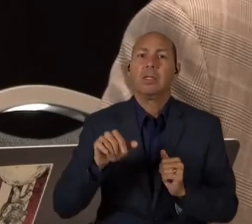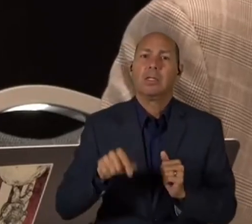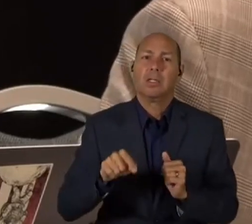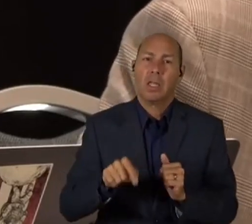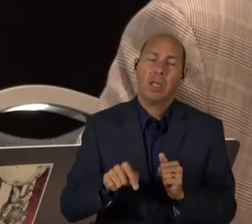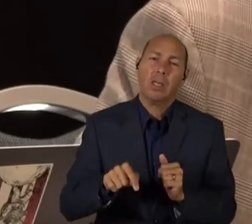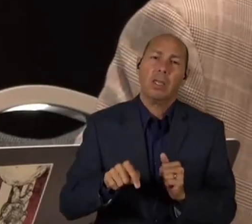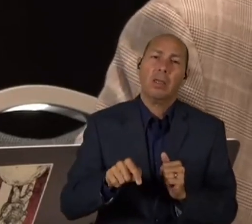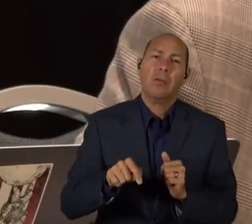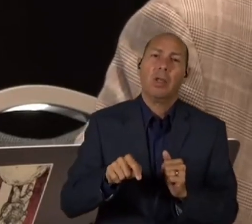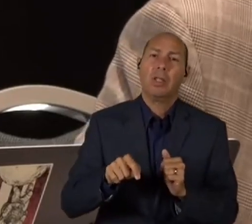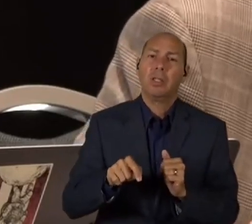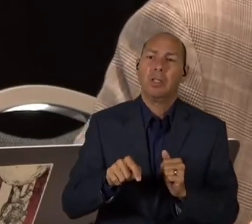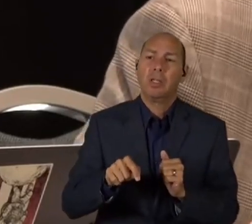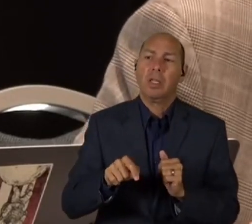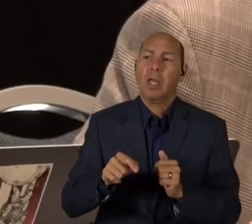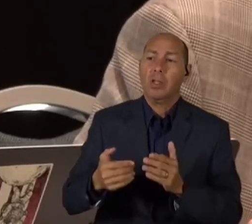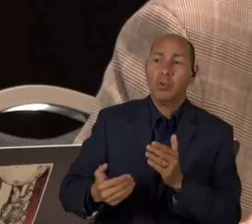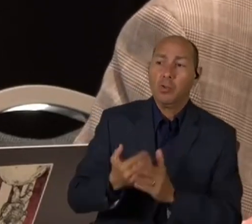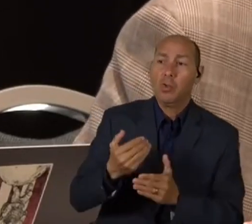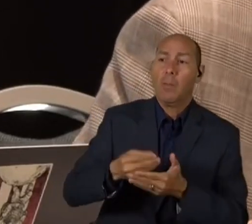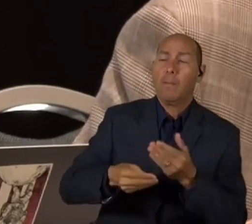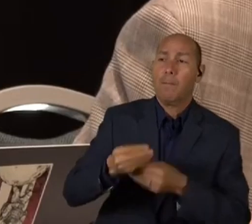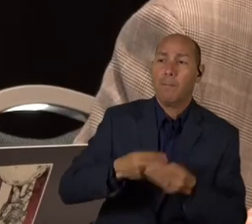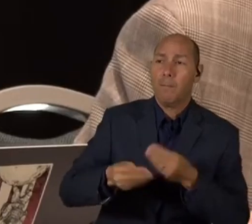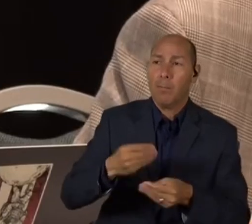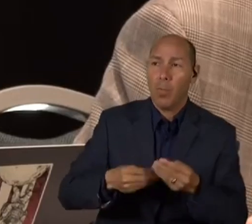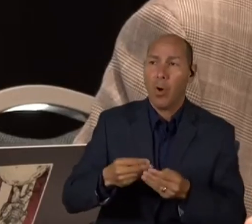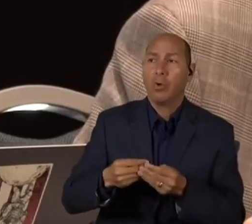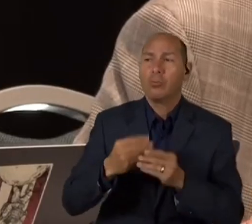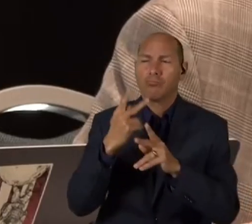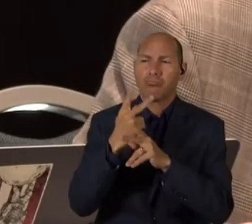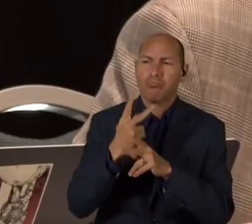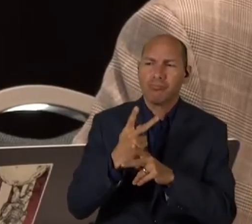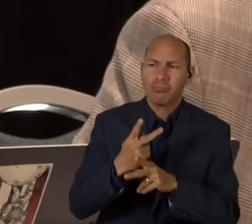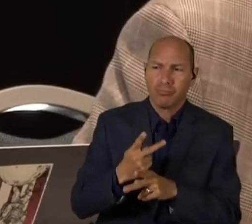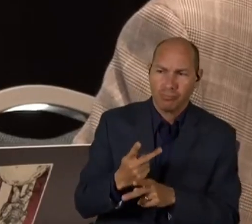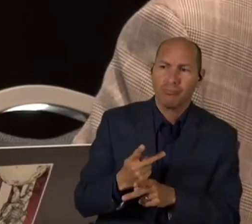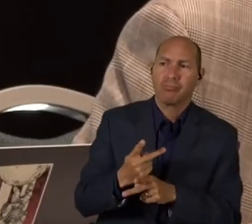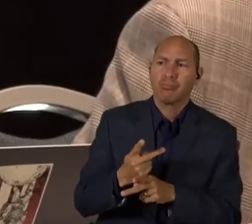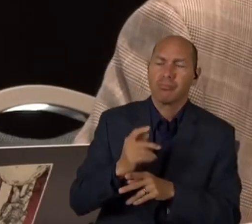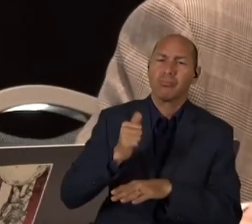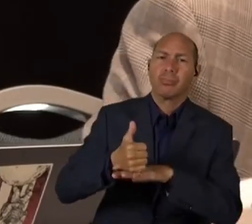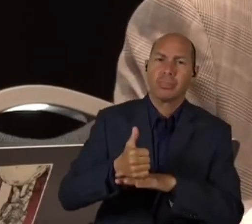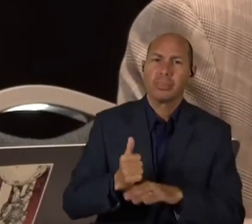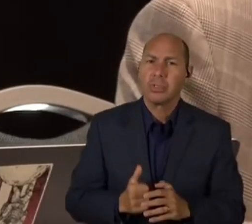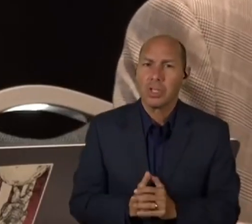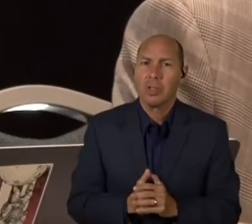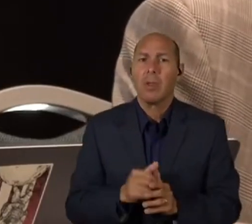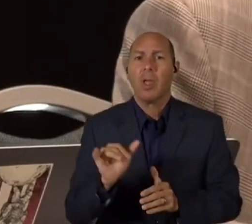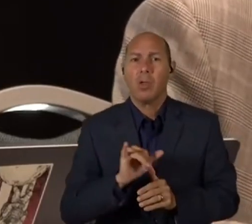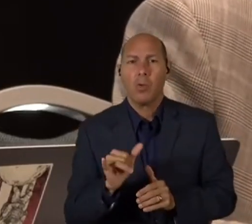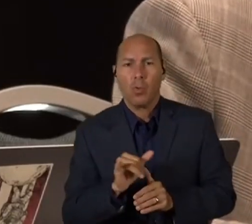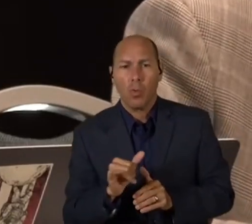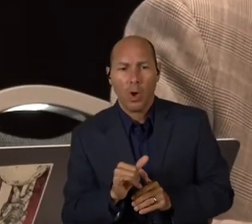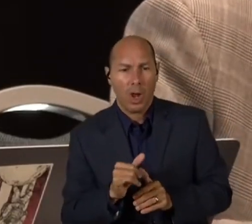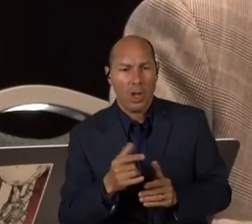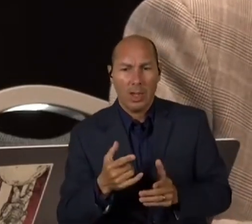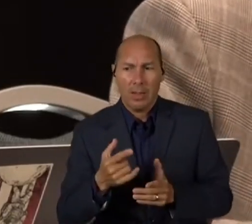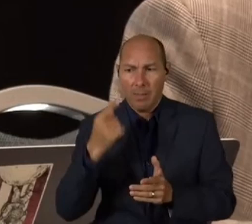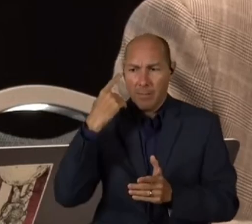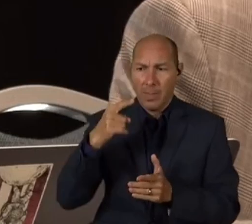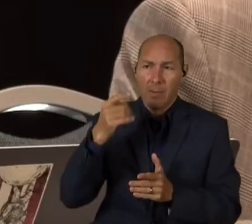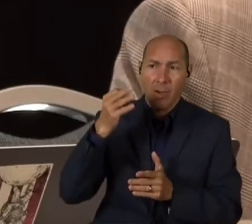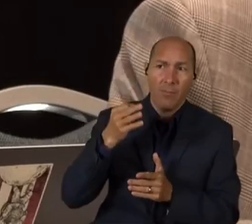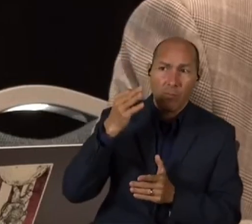out a new budget. It is clear that the days of spending beyond budgeted amounts and without identifying resources for long-term fiscal